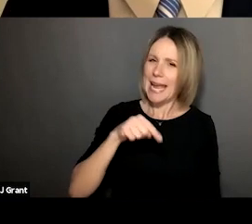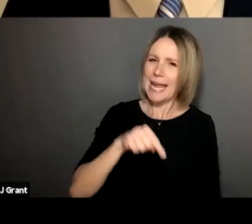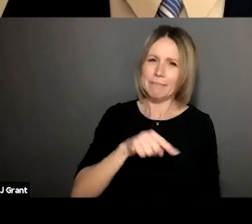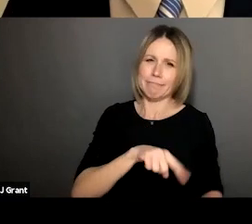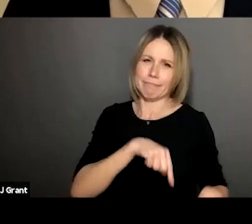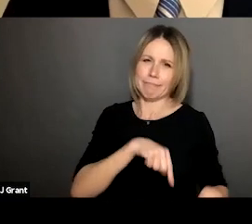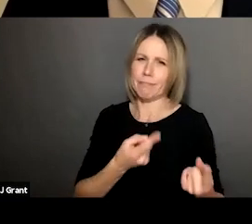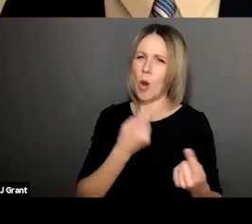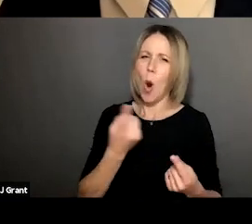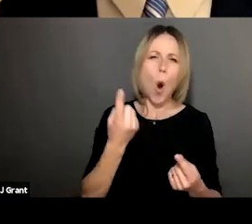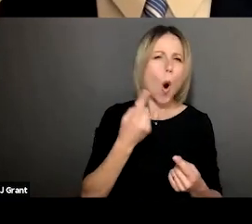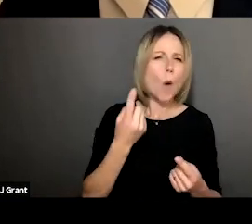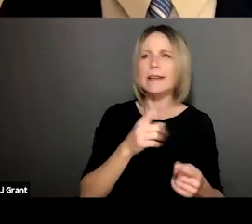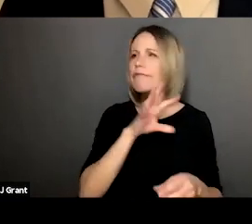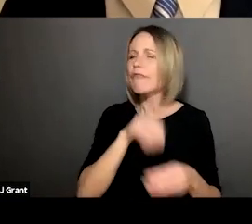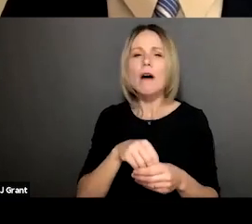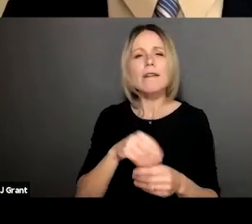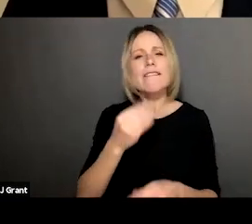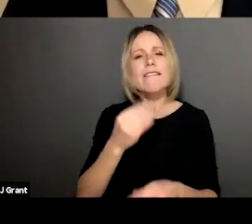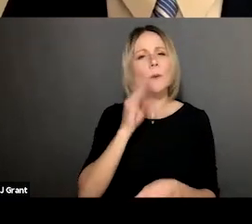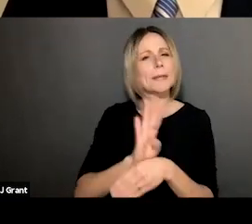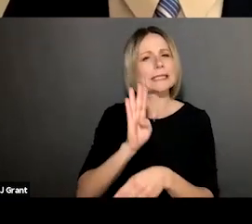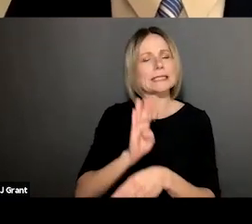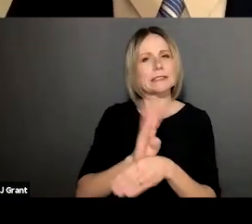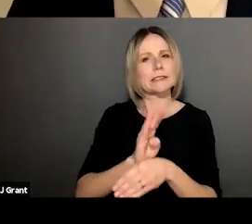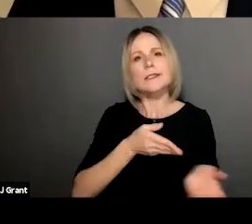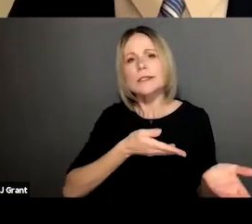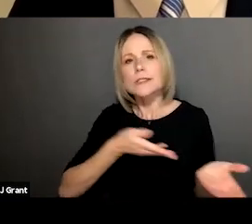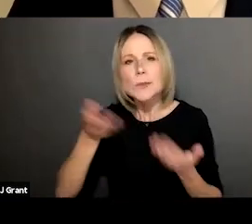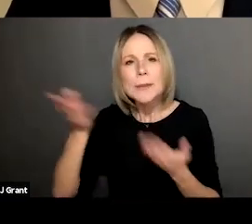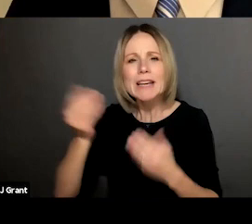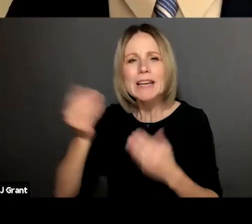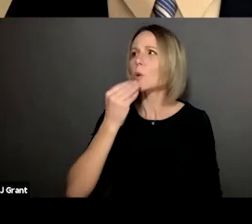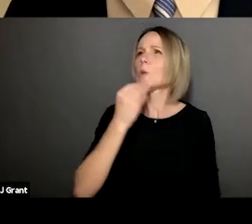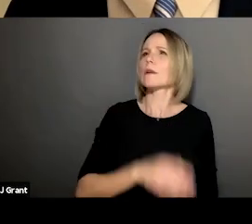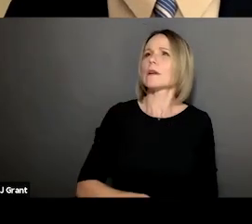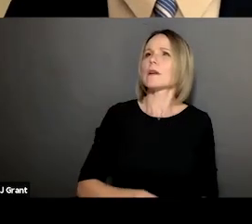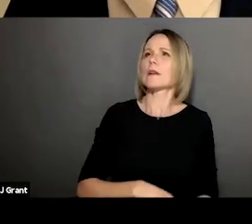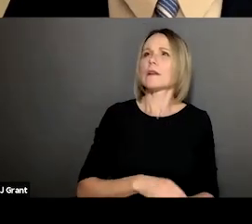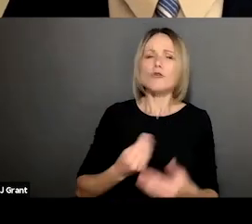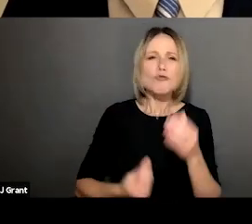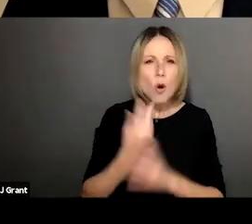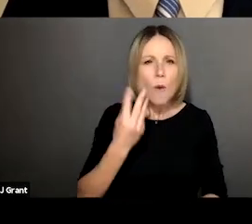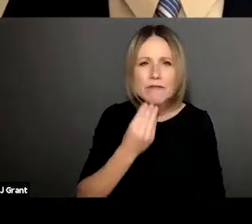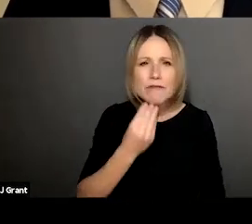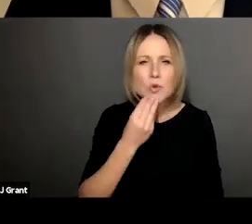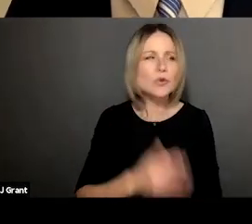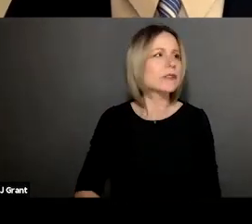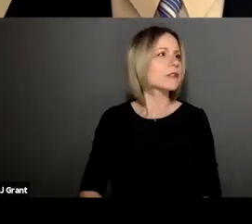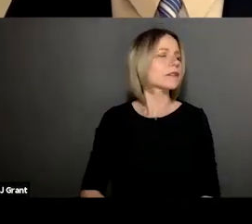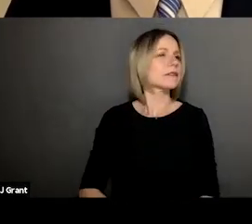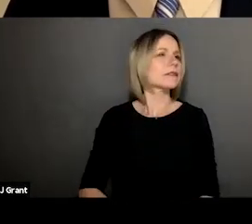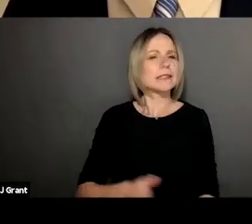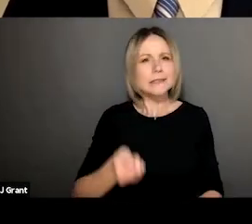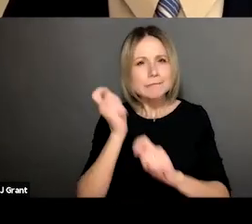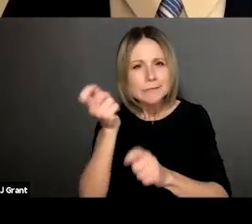and the shipping of food elsewhere to the rest of the country. So it's always had this natural connection to the food world. And that's maybe why